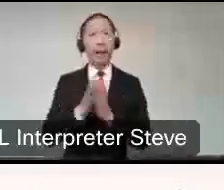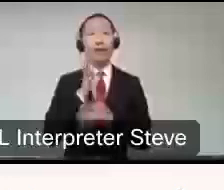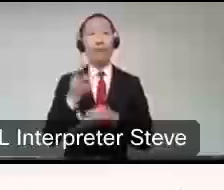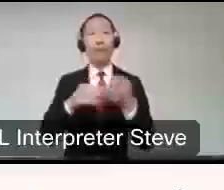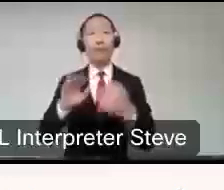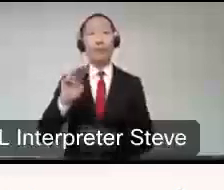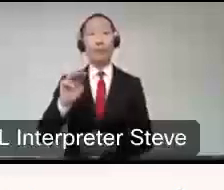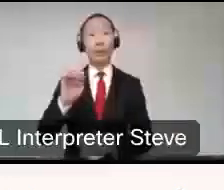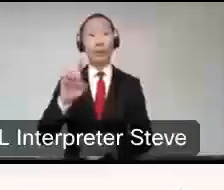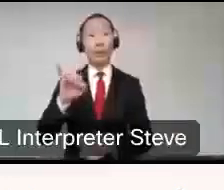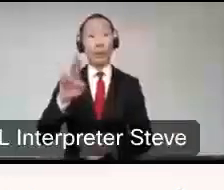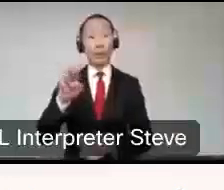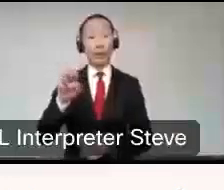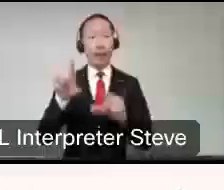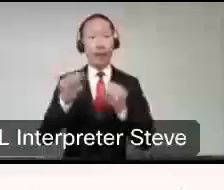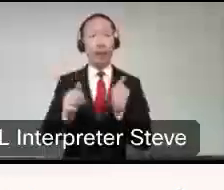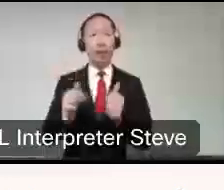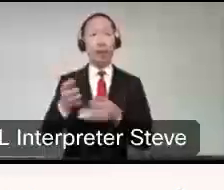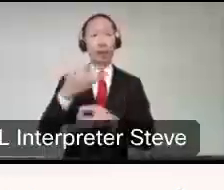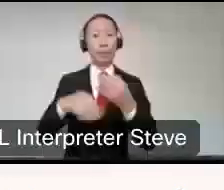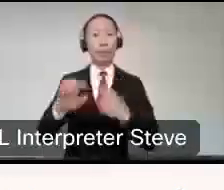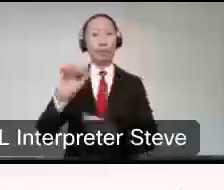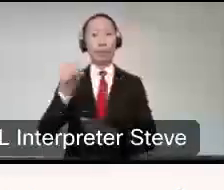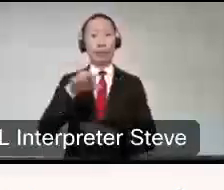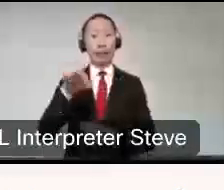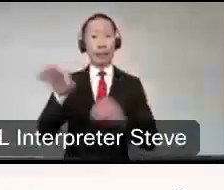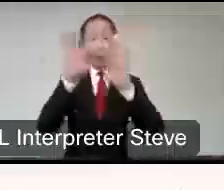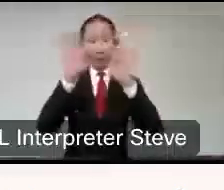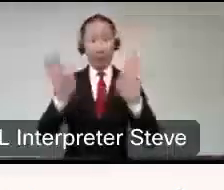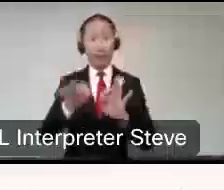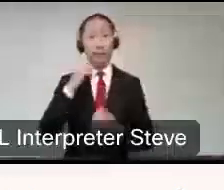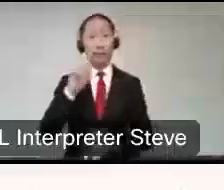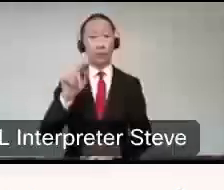a replacement 1099 for tax season.